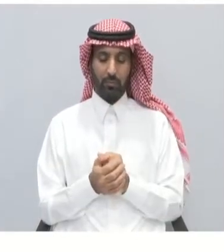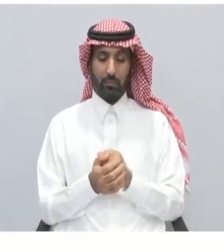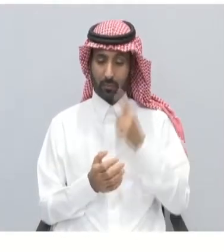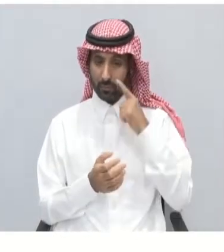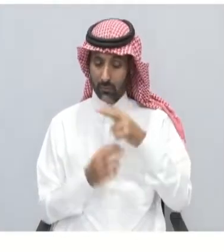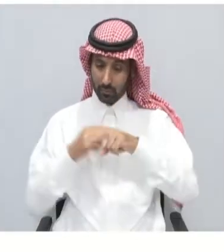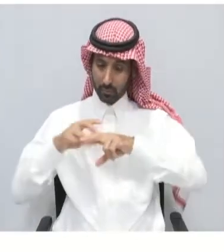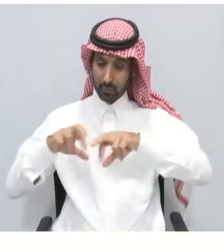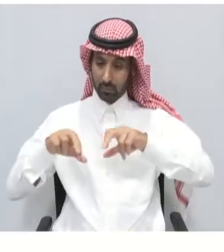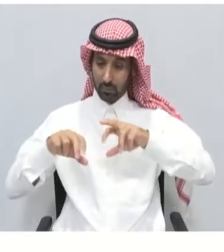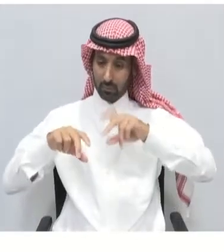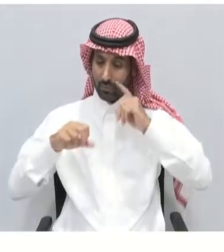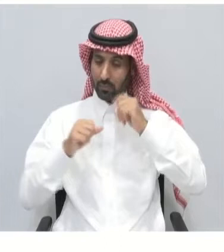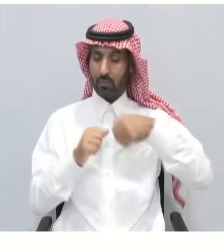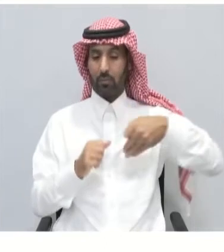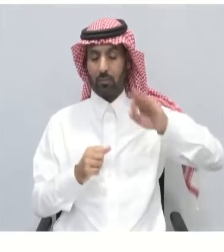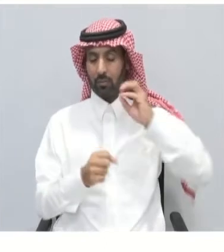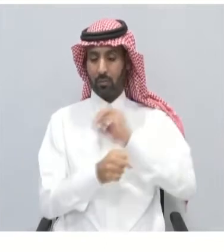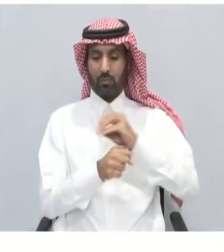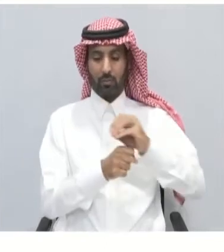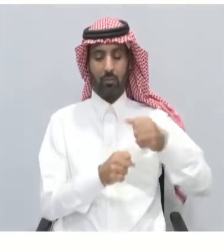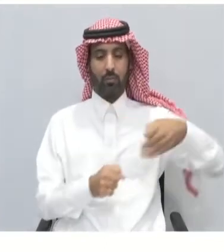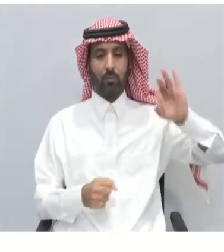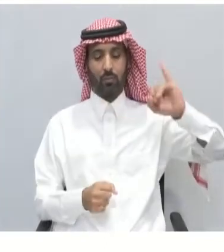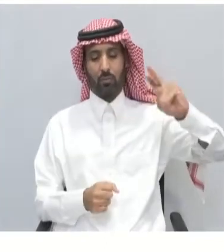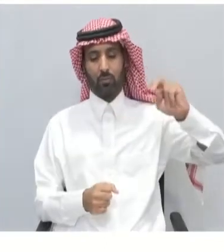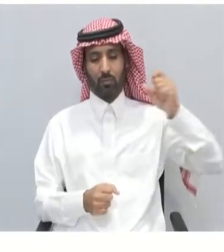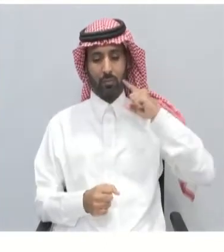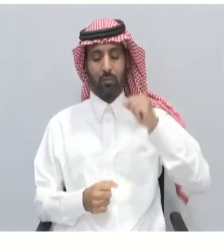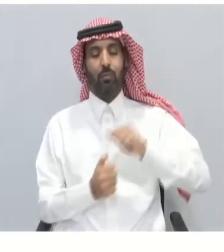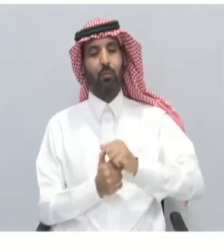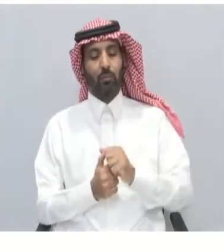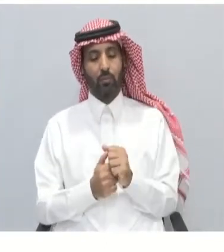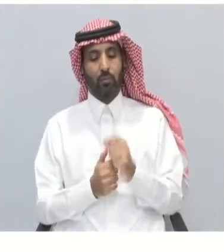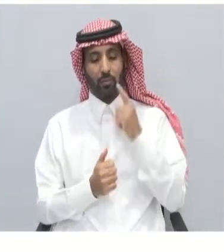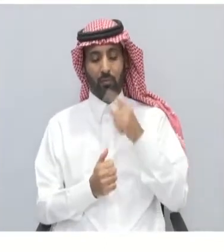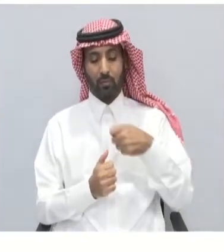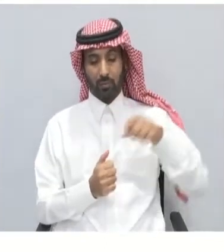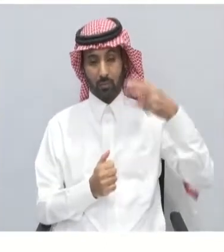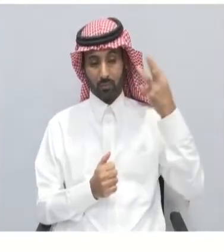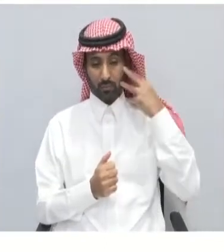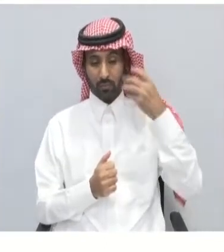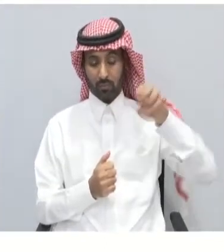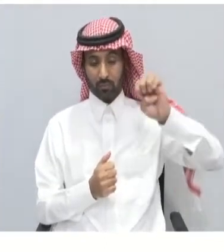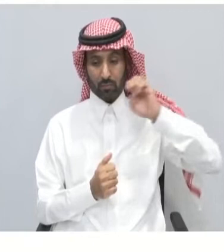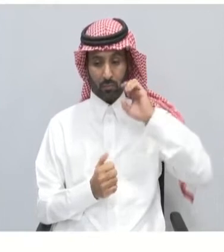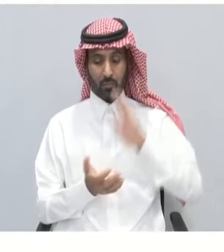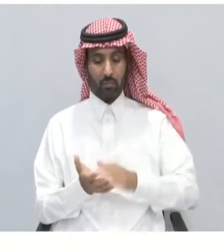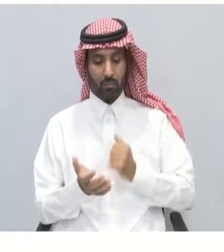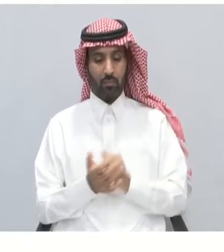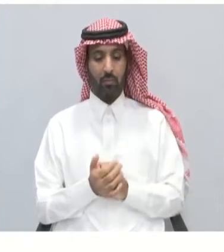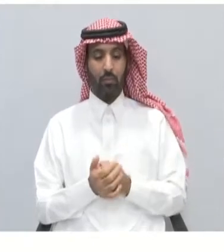Find out means learn. Clean up means make things neat.